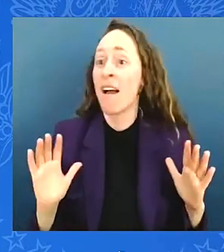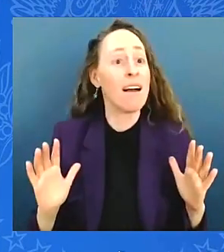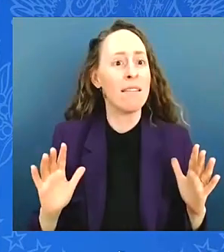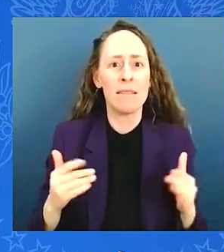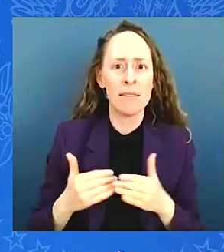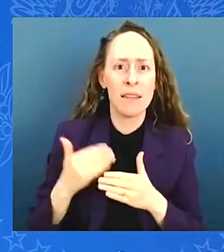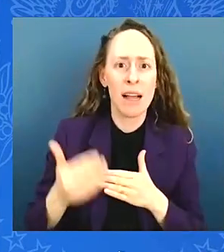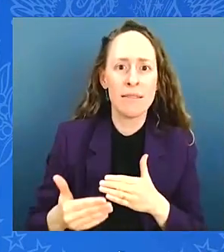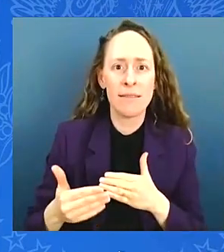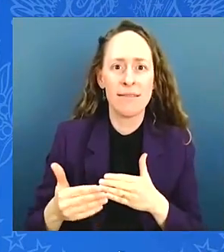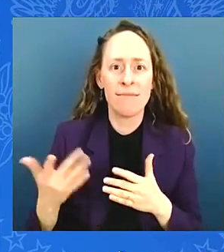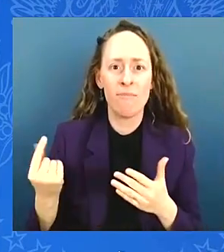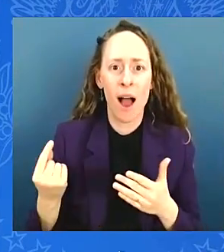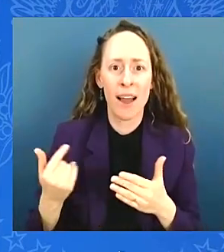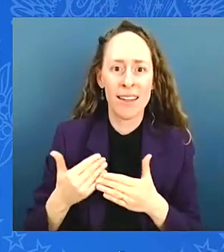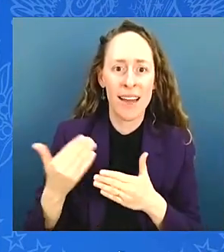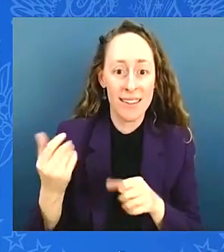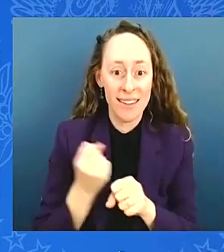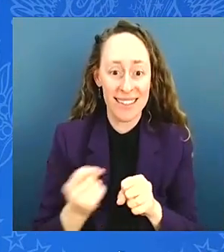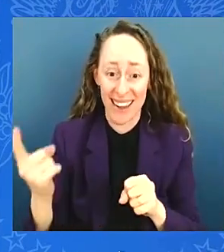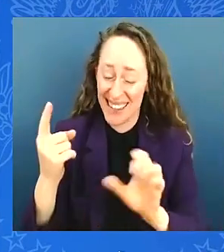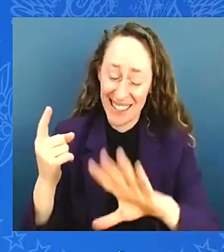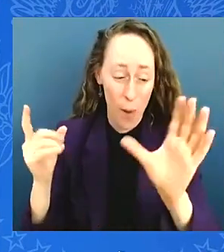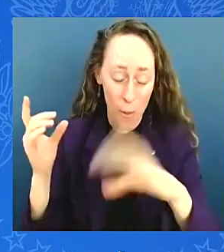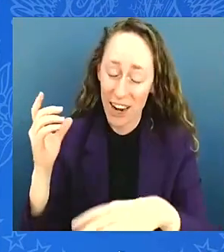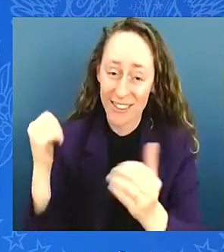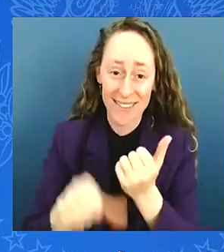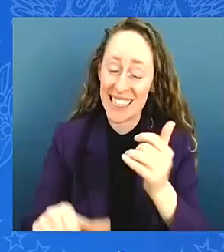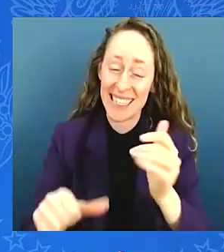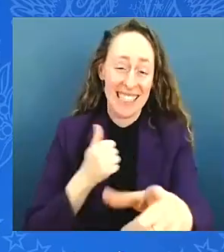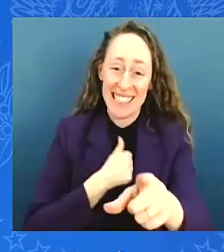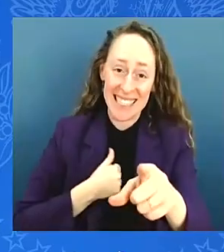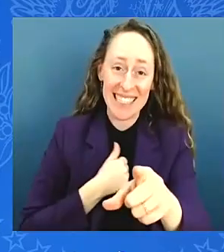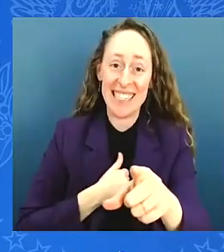Sorry again. Just don't know where I am.